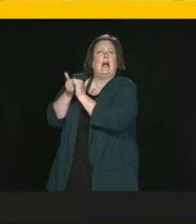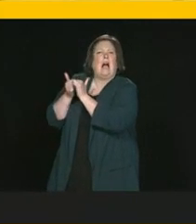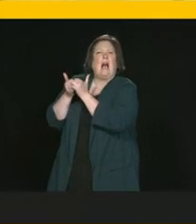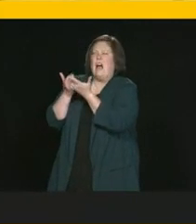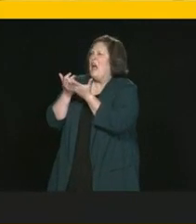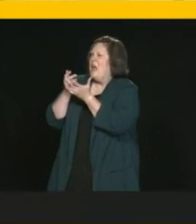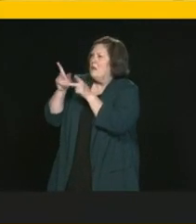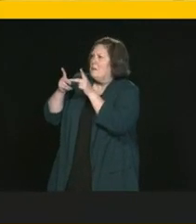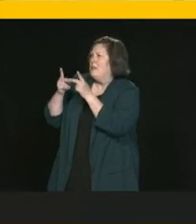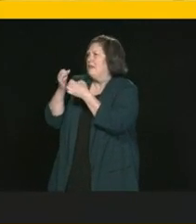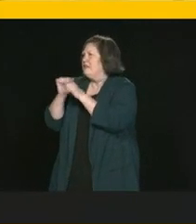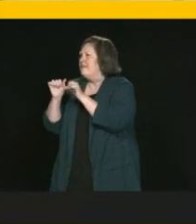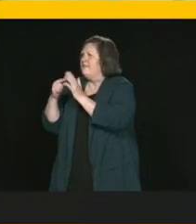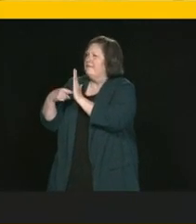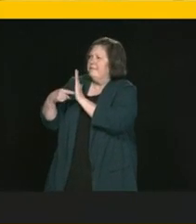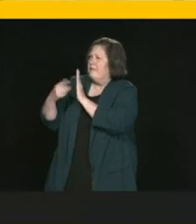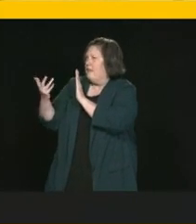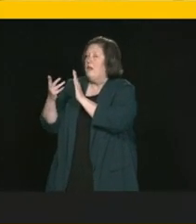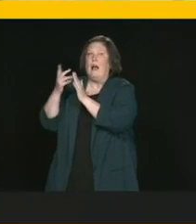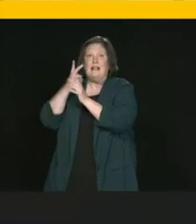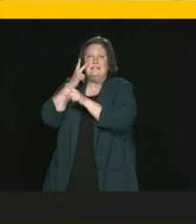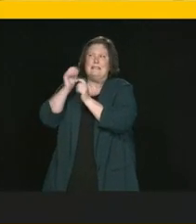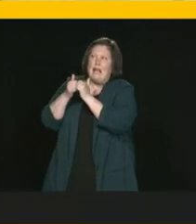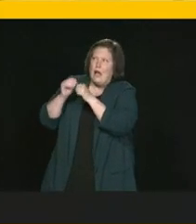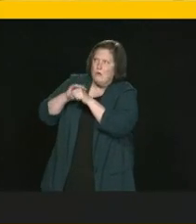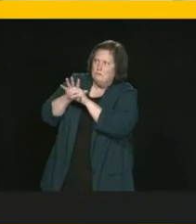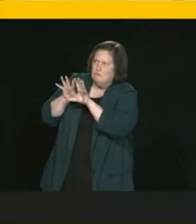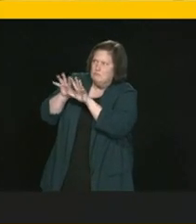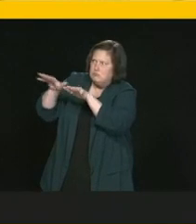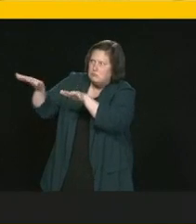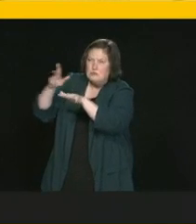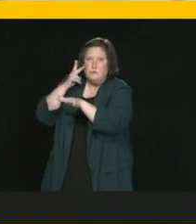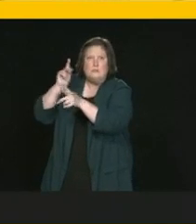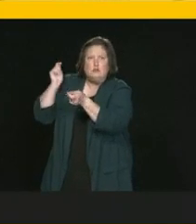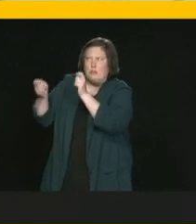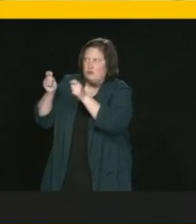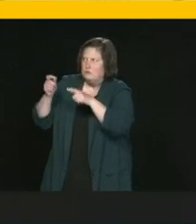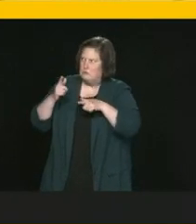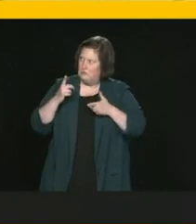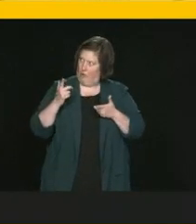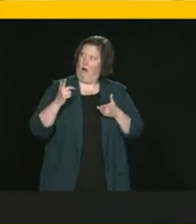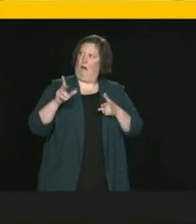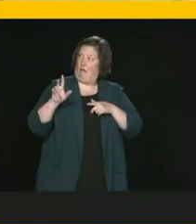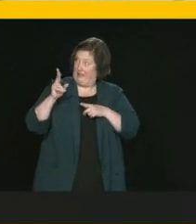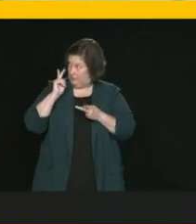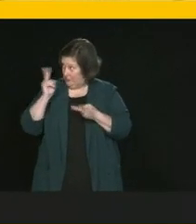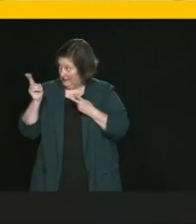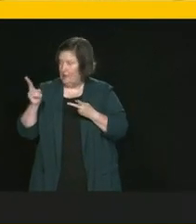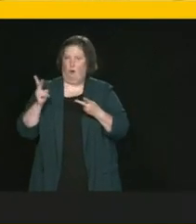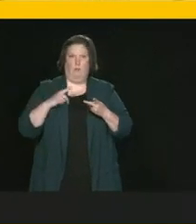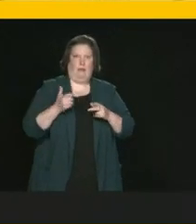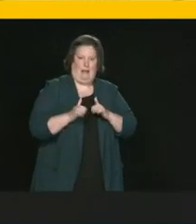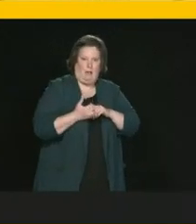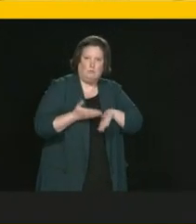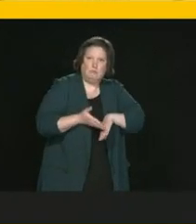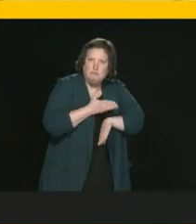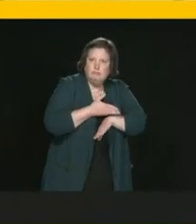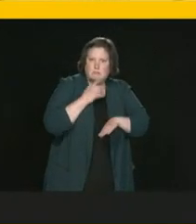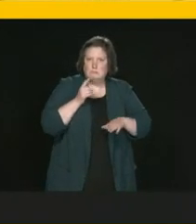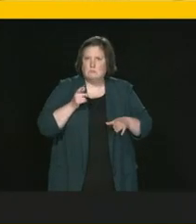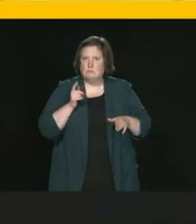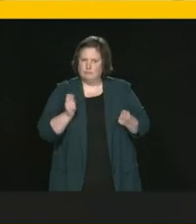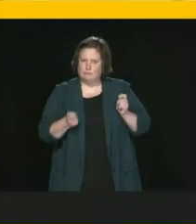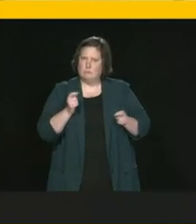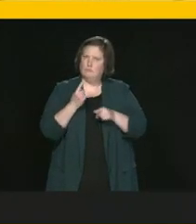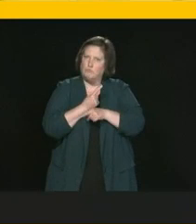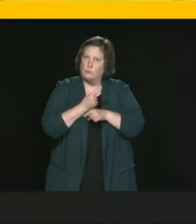monitor the economy and the progression of the virus to see what changes, if any, need to be made to the program so that more people are